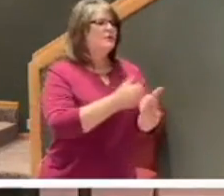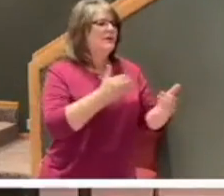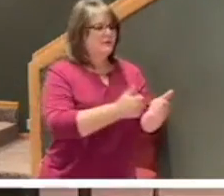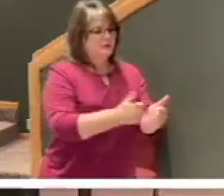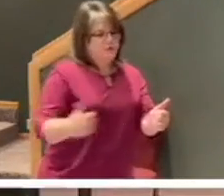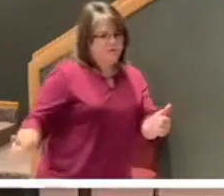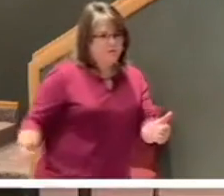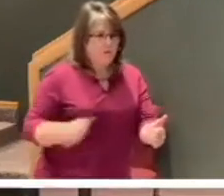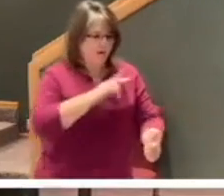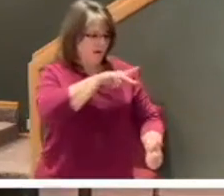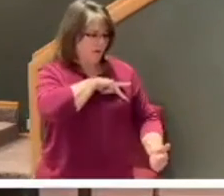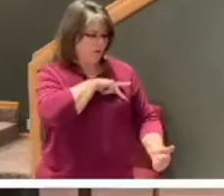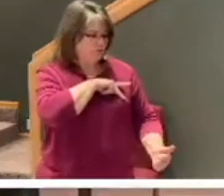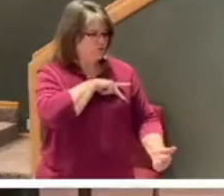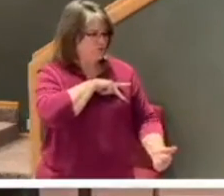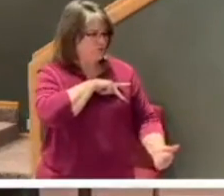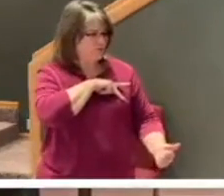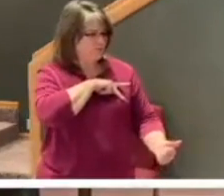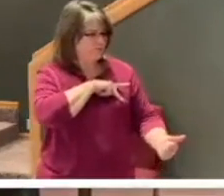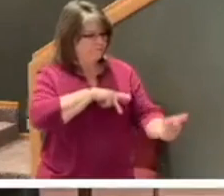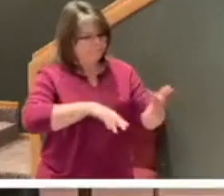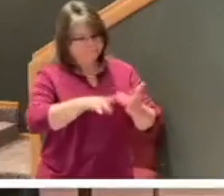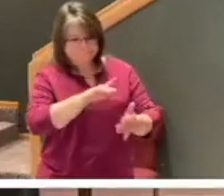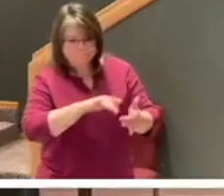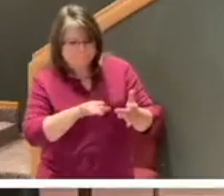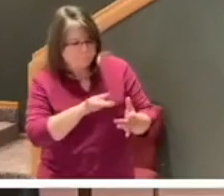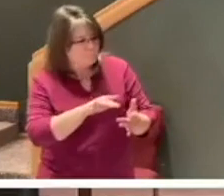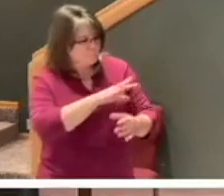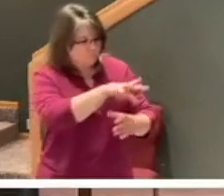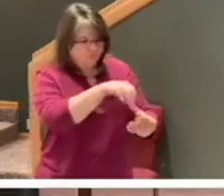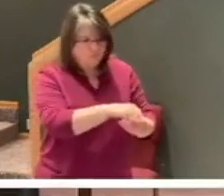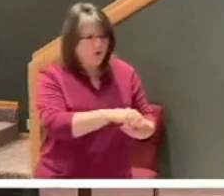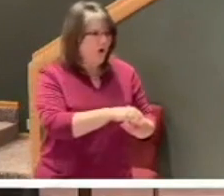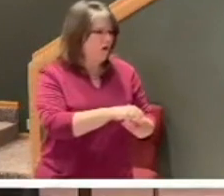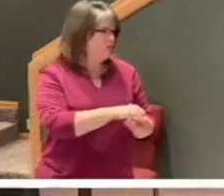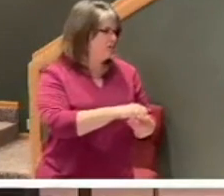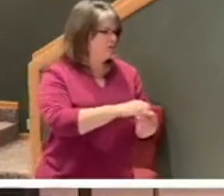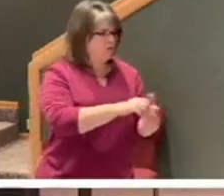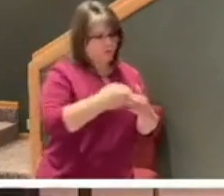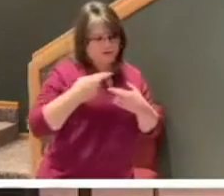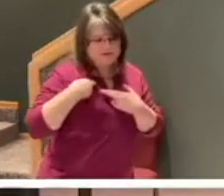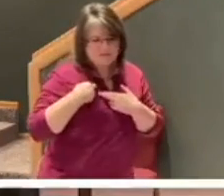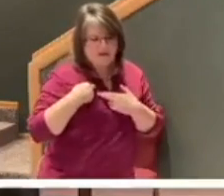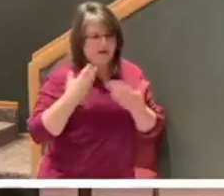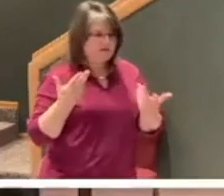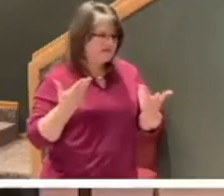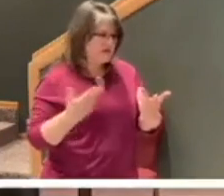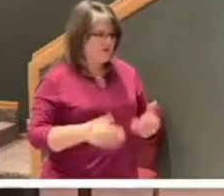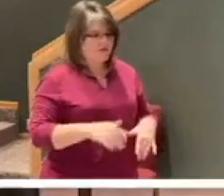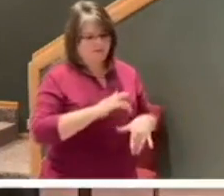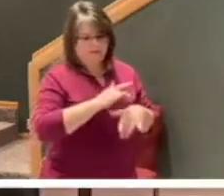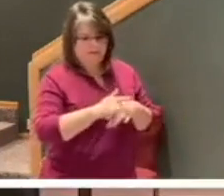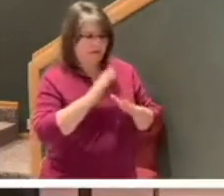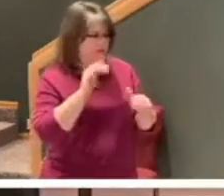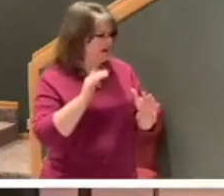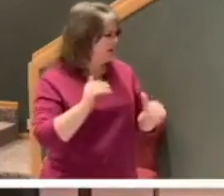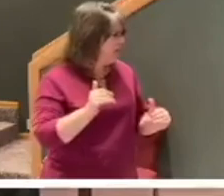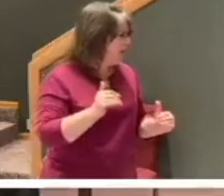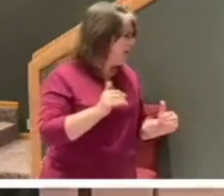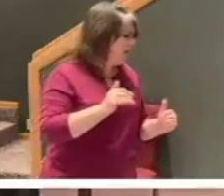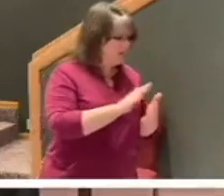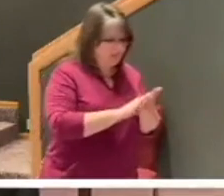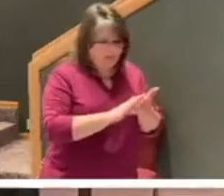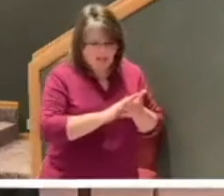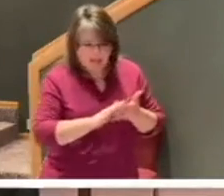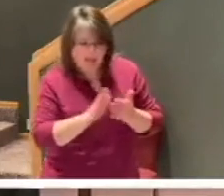avoid personal interaction or accountability. We function in the vague hope of being saved